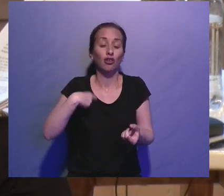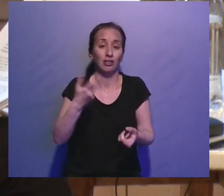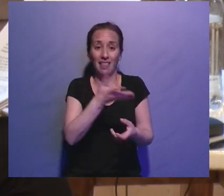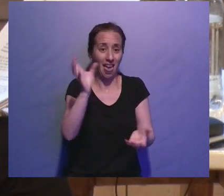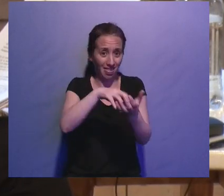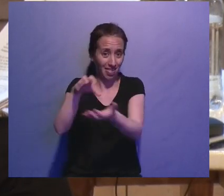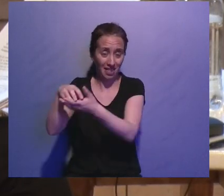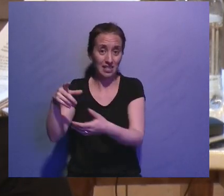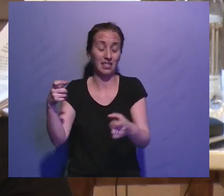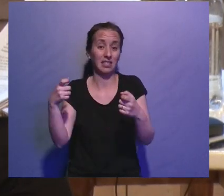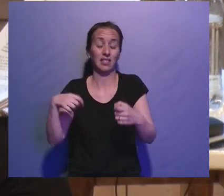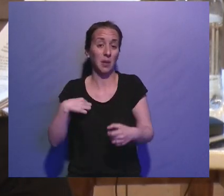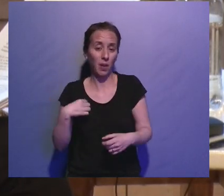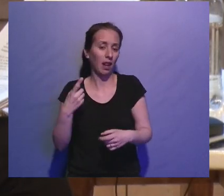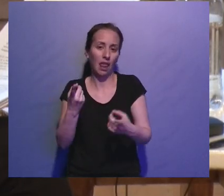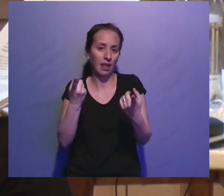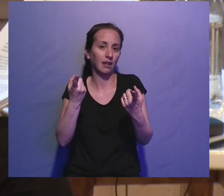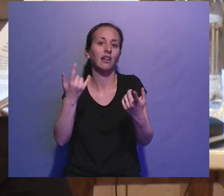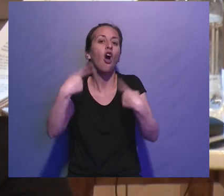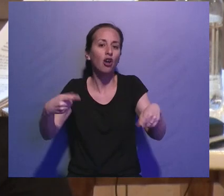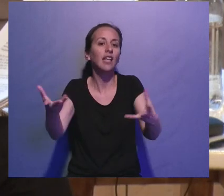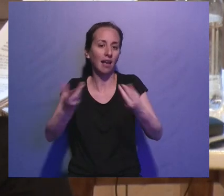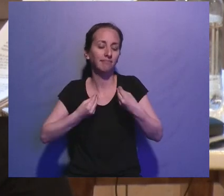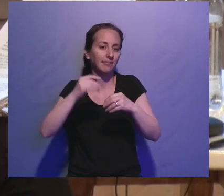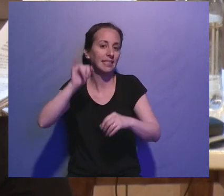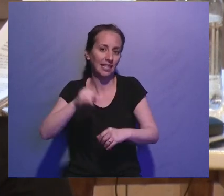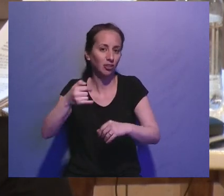society can contribute significantly.